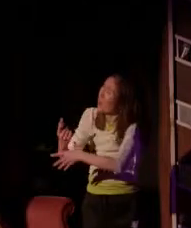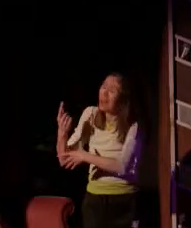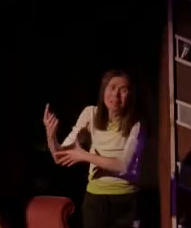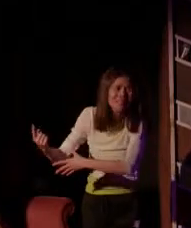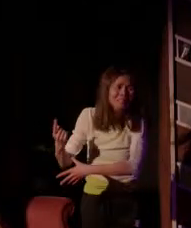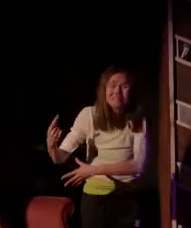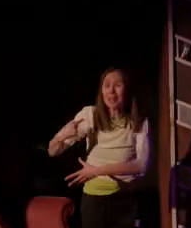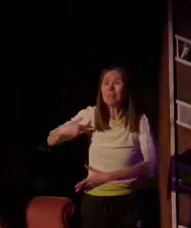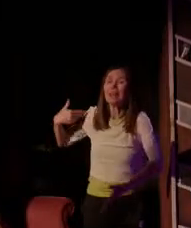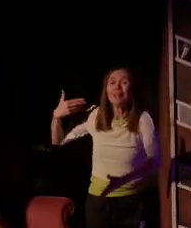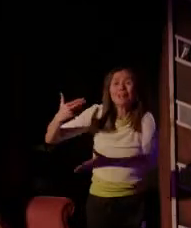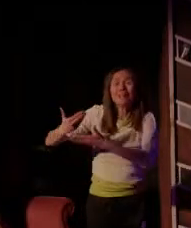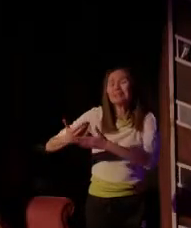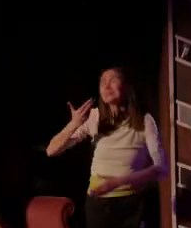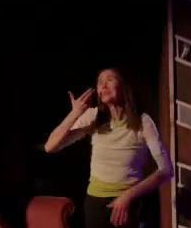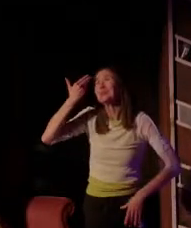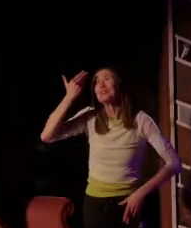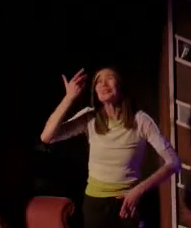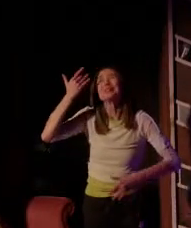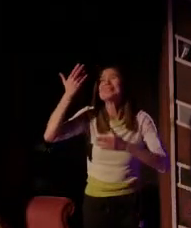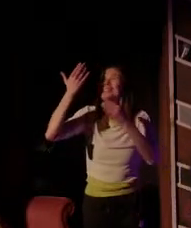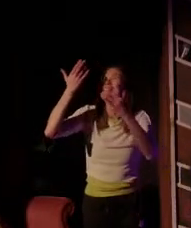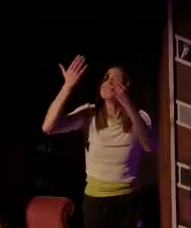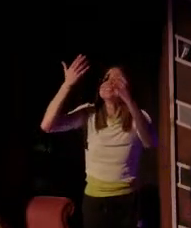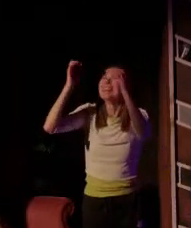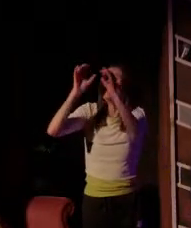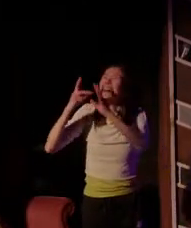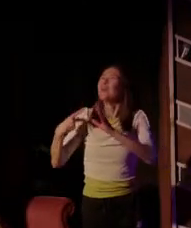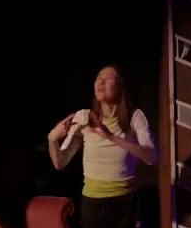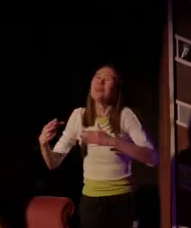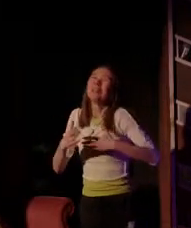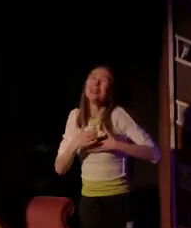dream of mine being now awake, I'll